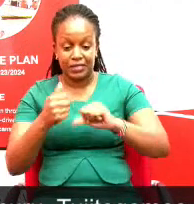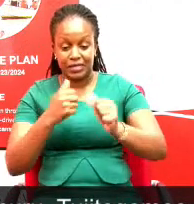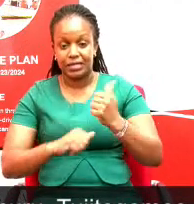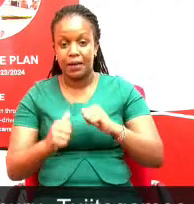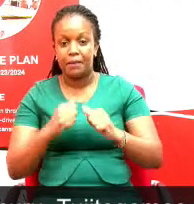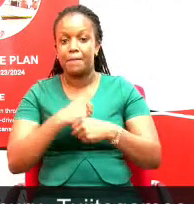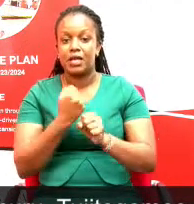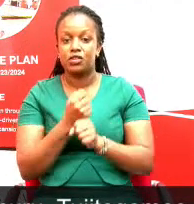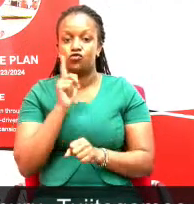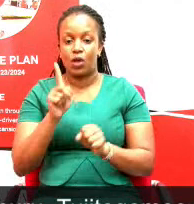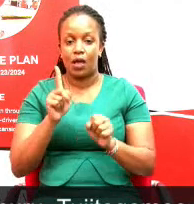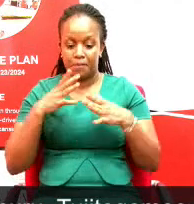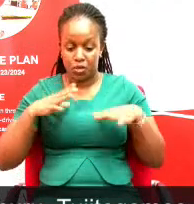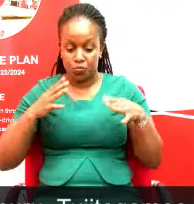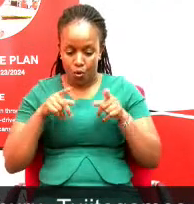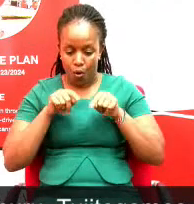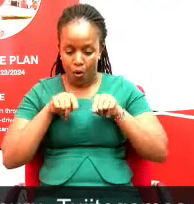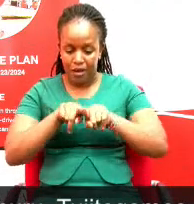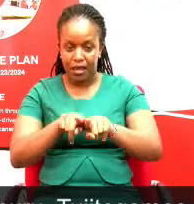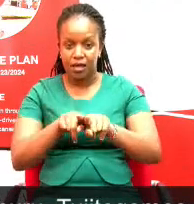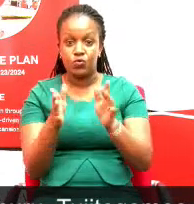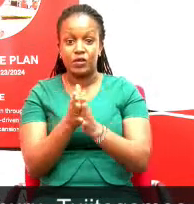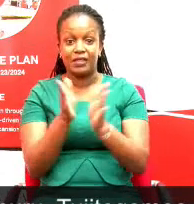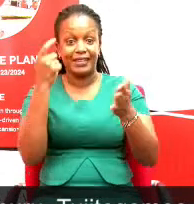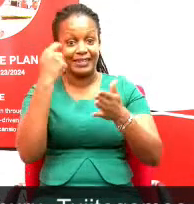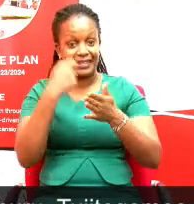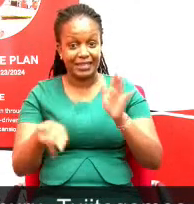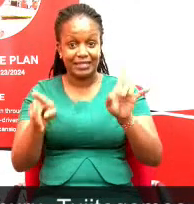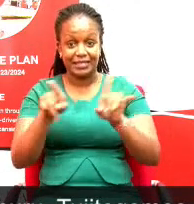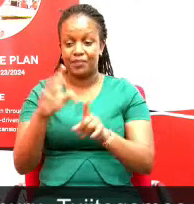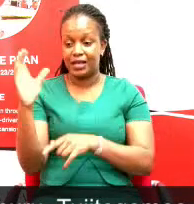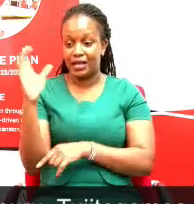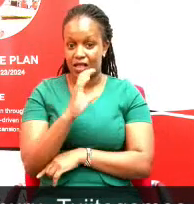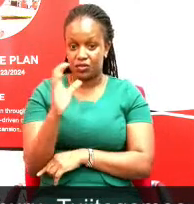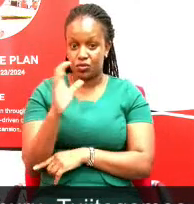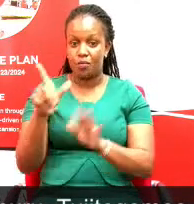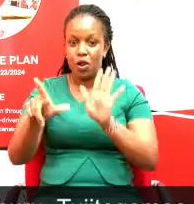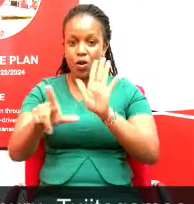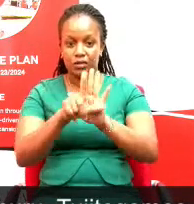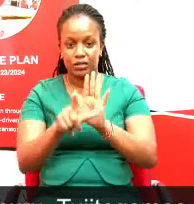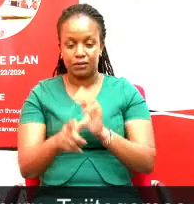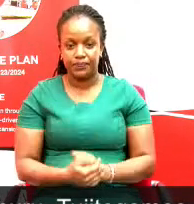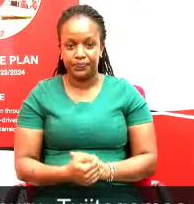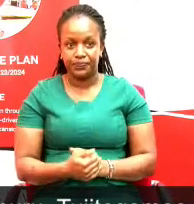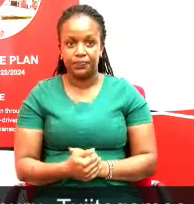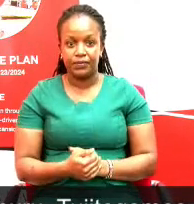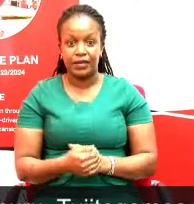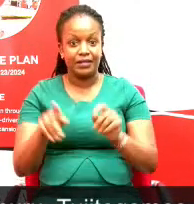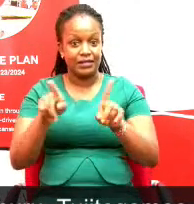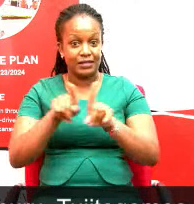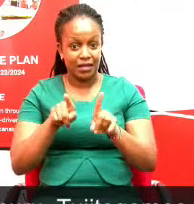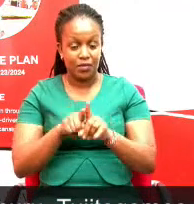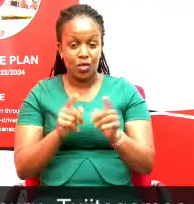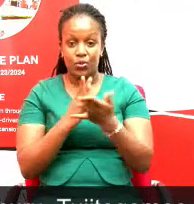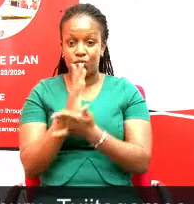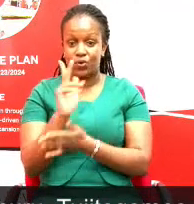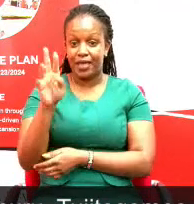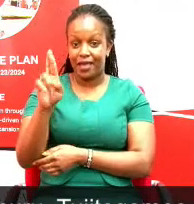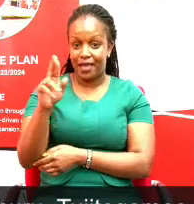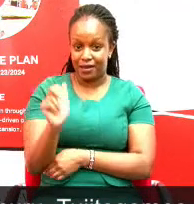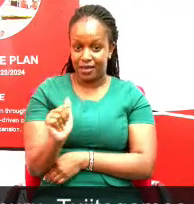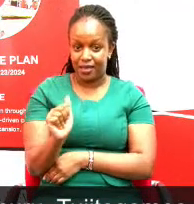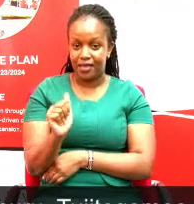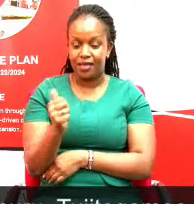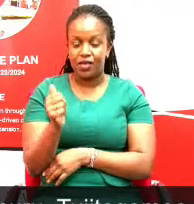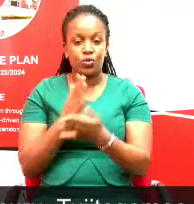ensuring compliance with the tax and the customs laws, and underpins KRA's role